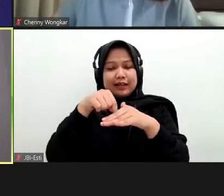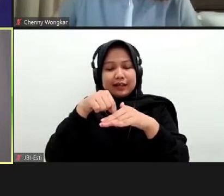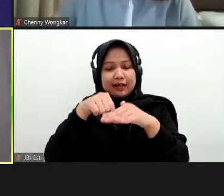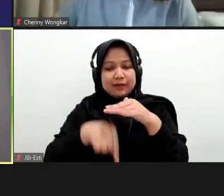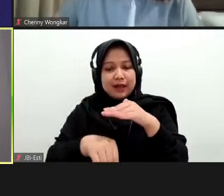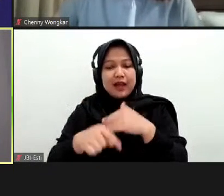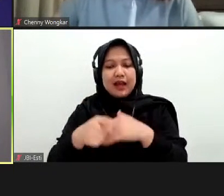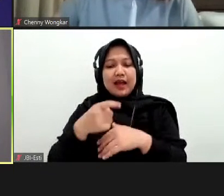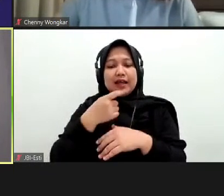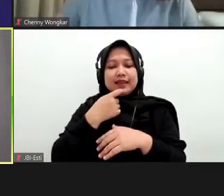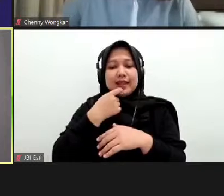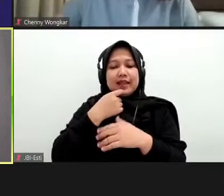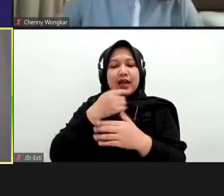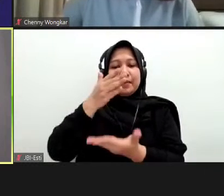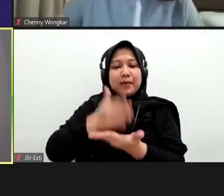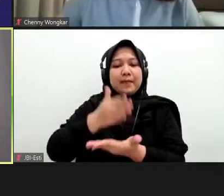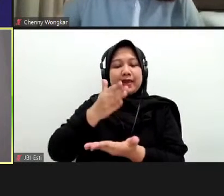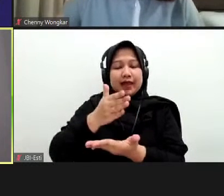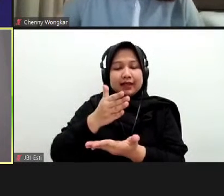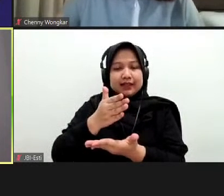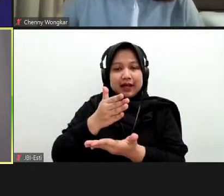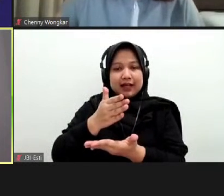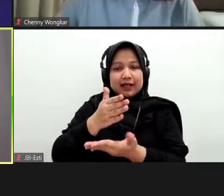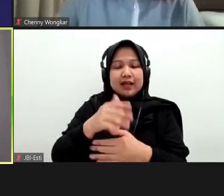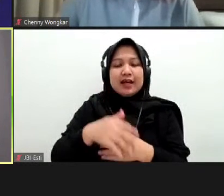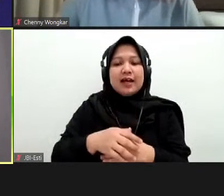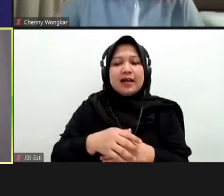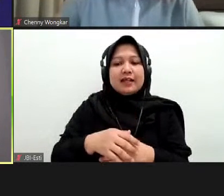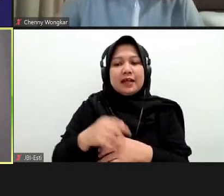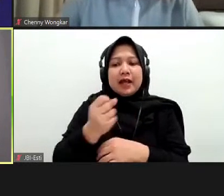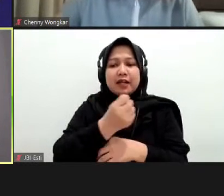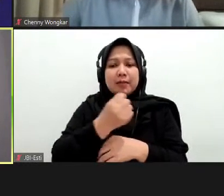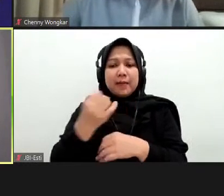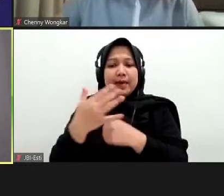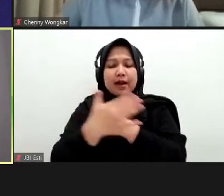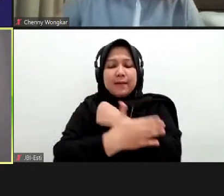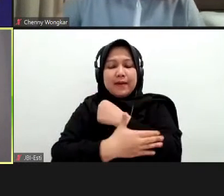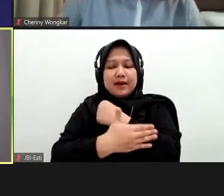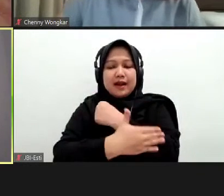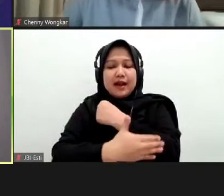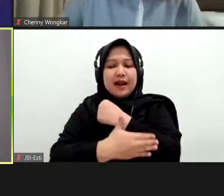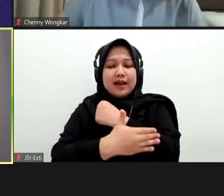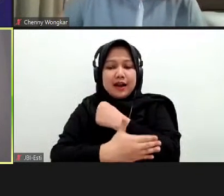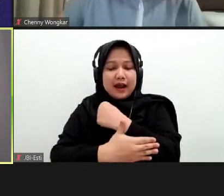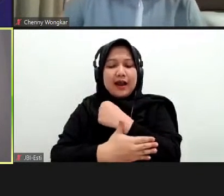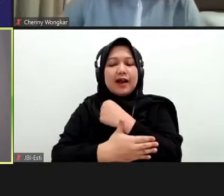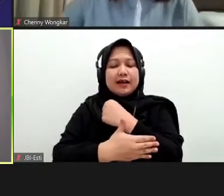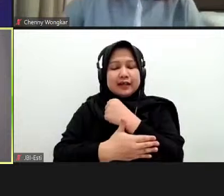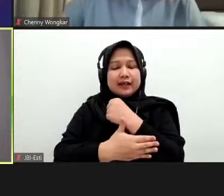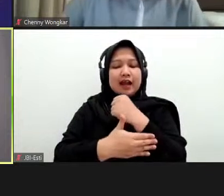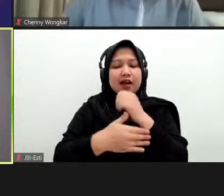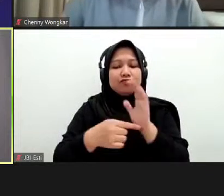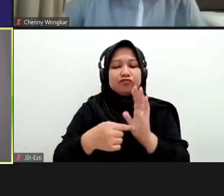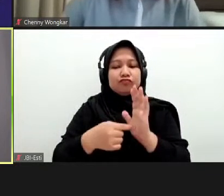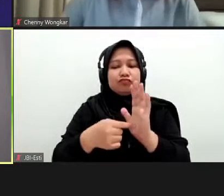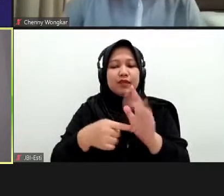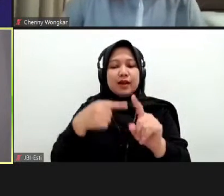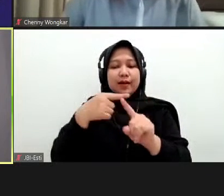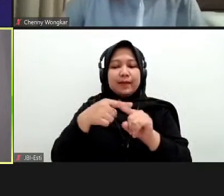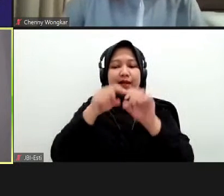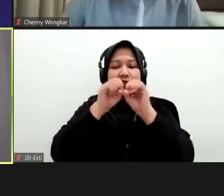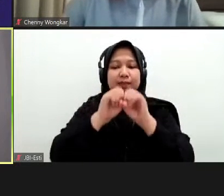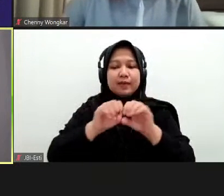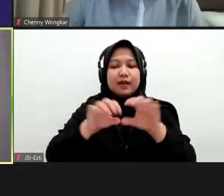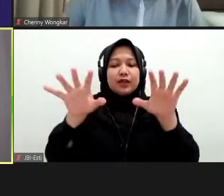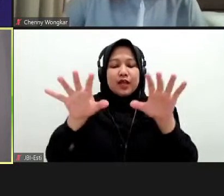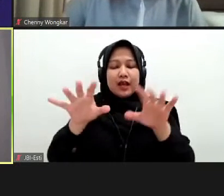but there are also some countries that introduce restrictions, or some restrictions are